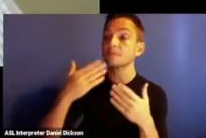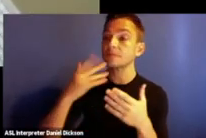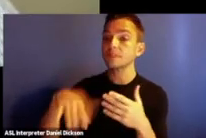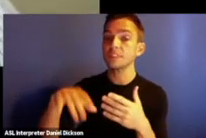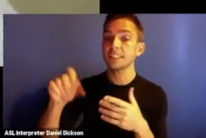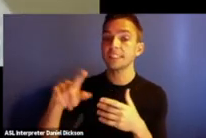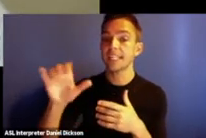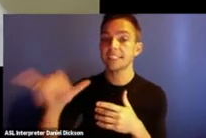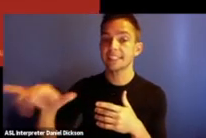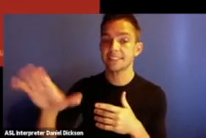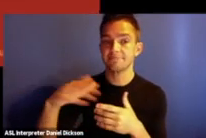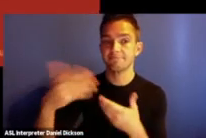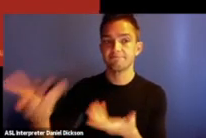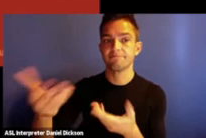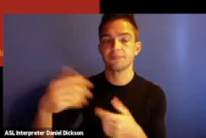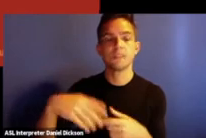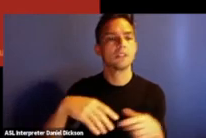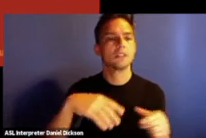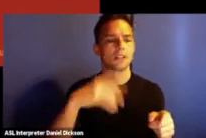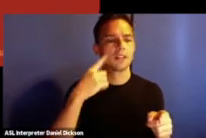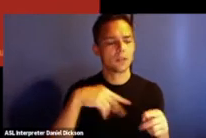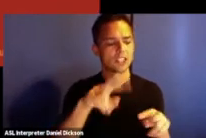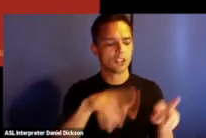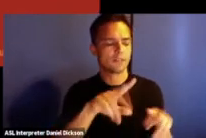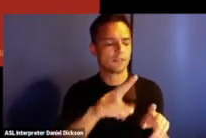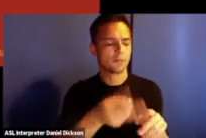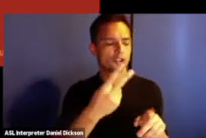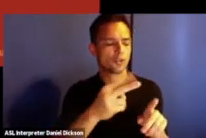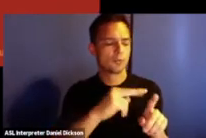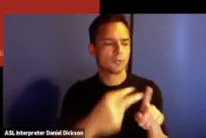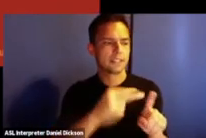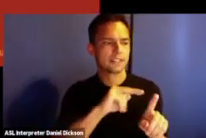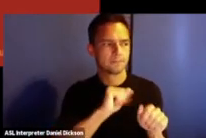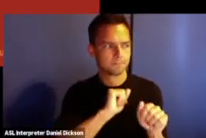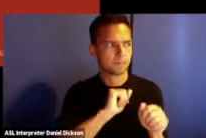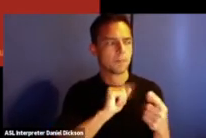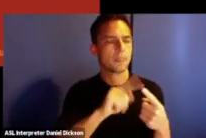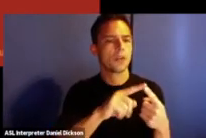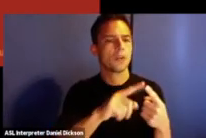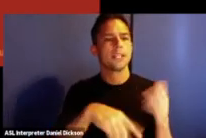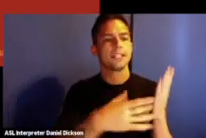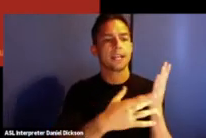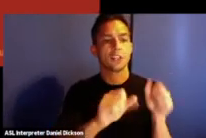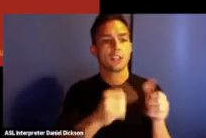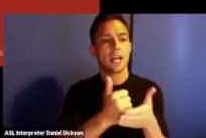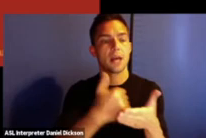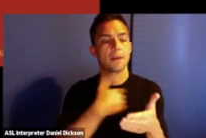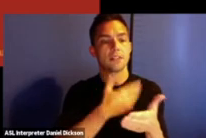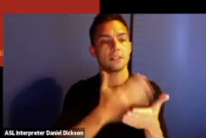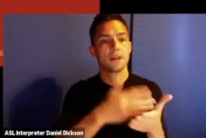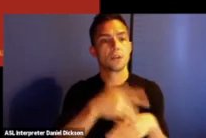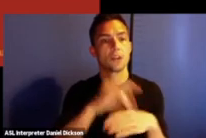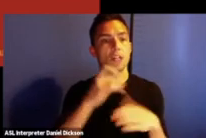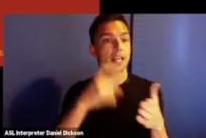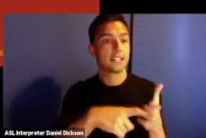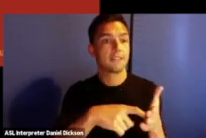Stacey. Yeah, I think we can look at this from really two different perspectives. One is that technology could help us with some of the early